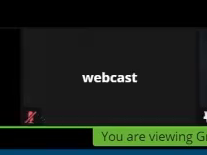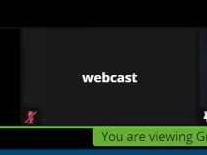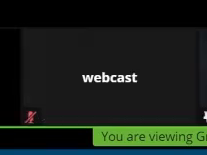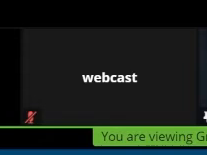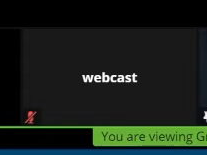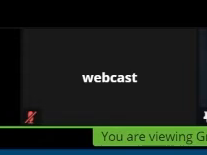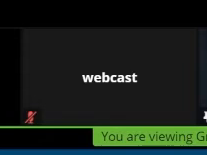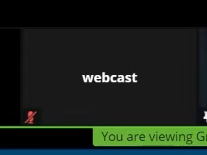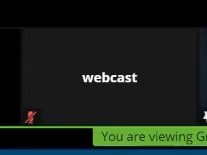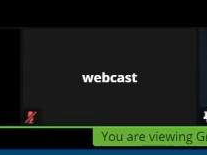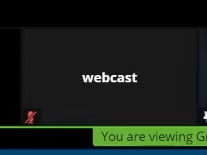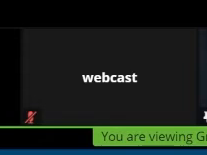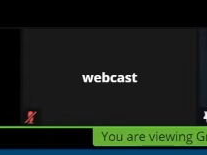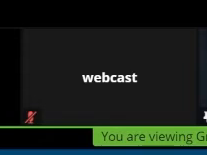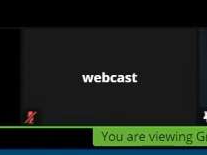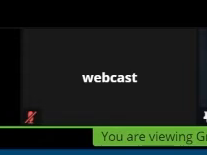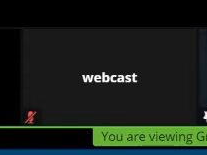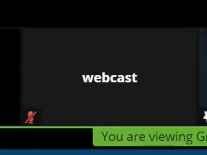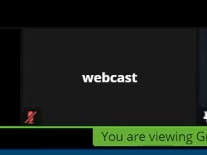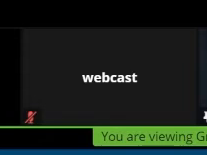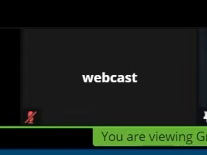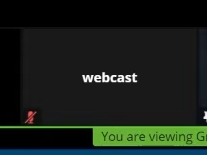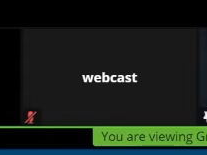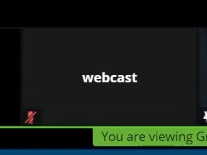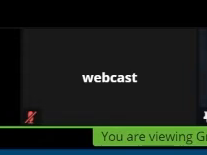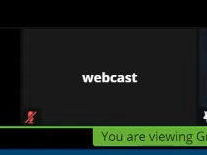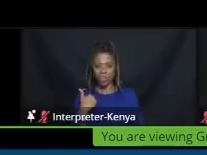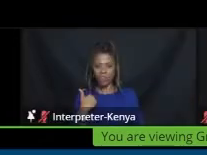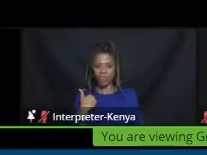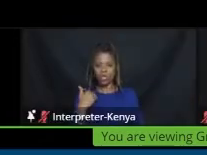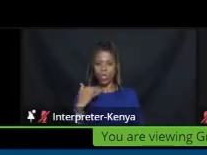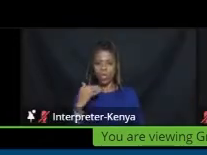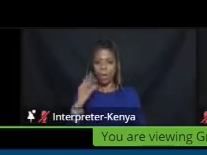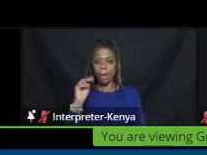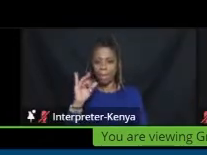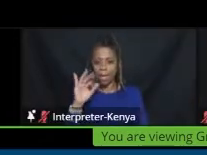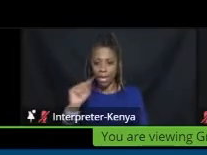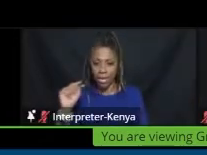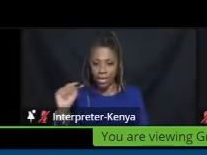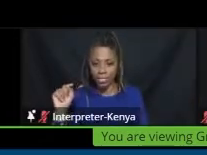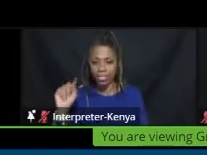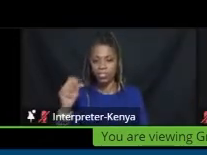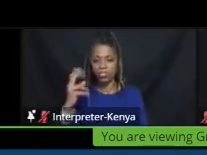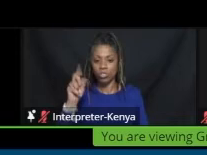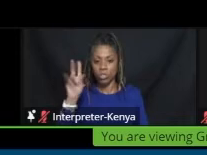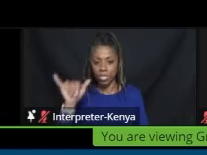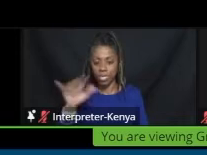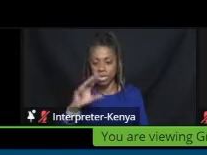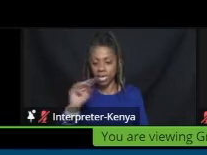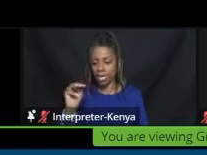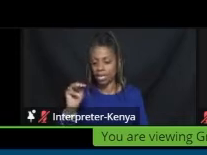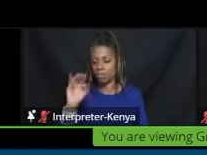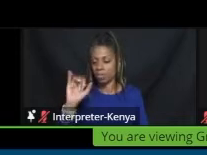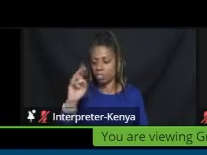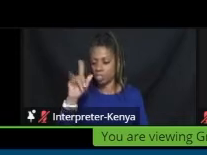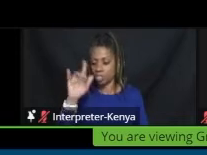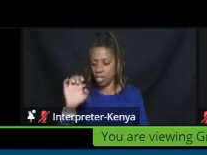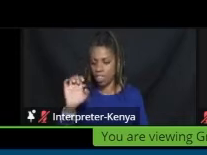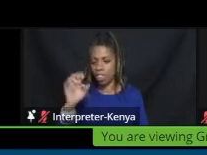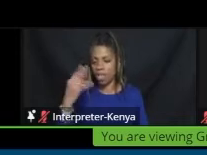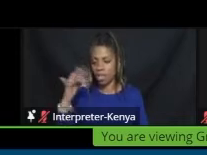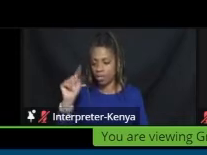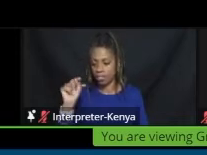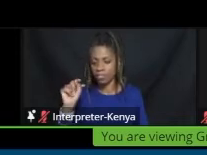the Director of Digital Learning in Metcalfe County, and Michelle Hunt is the CAO in Fleming County. And